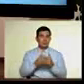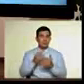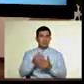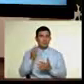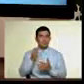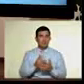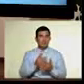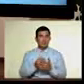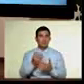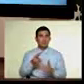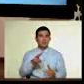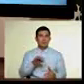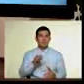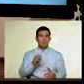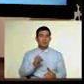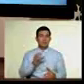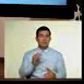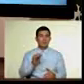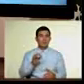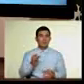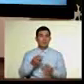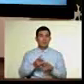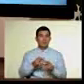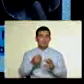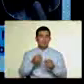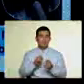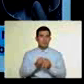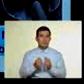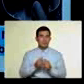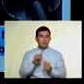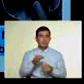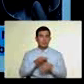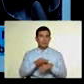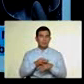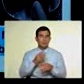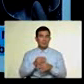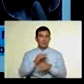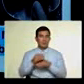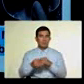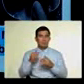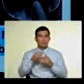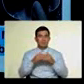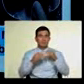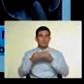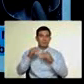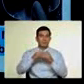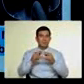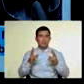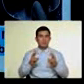siz litosfera yerning tosh qobig'i ekanligi, yer posti qanday qatlamlardan iborat